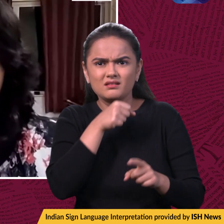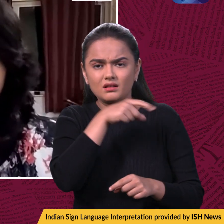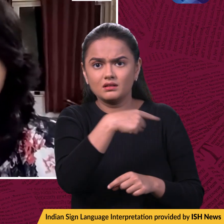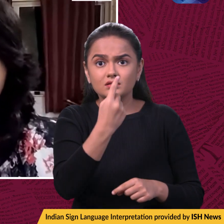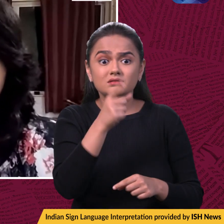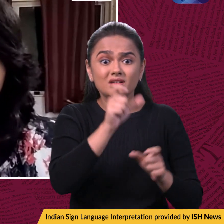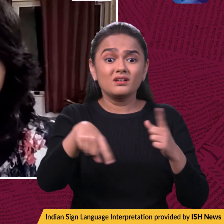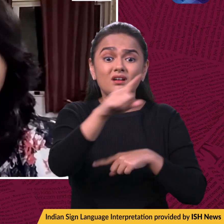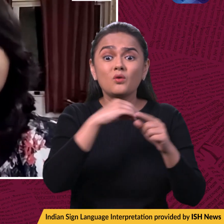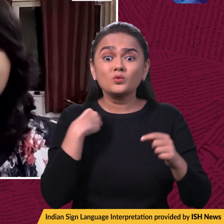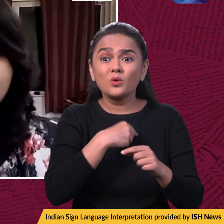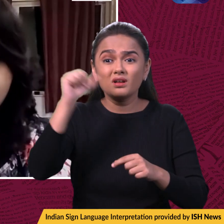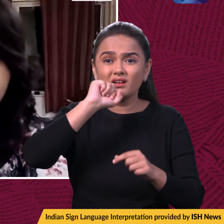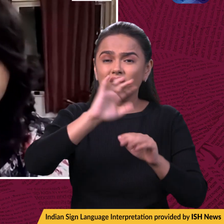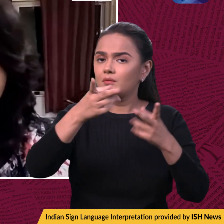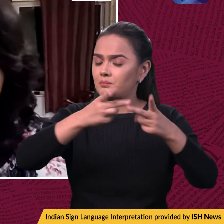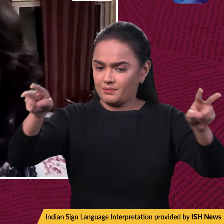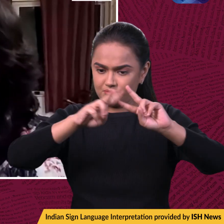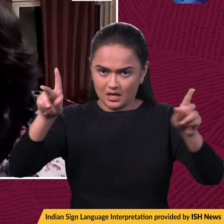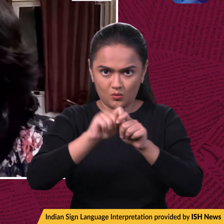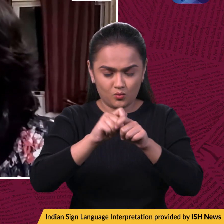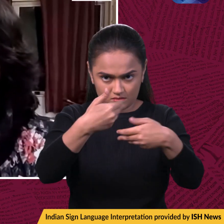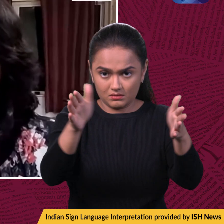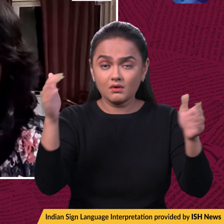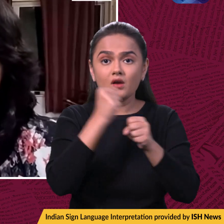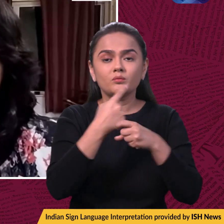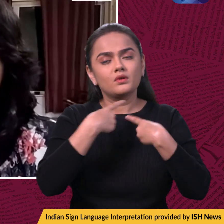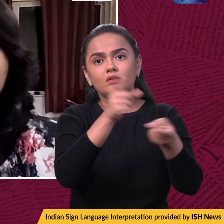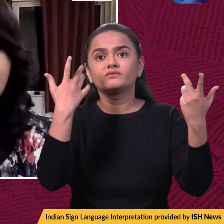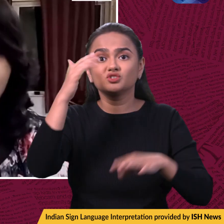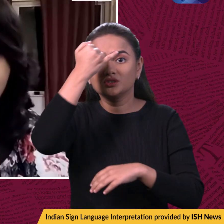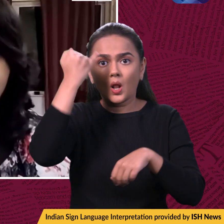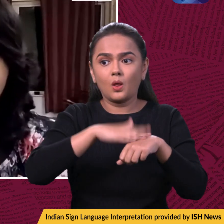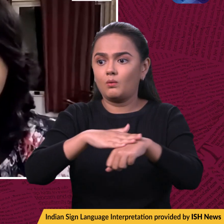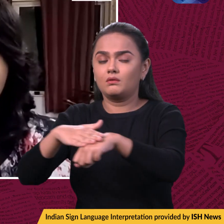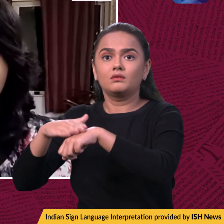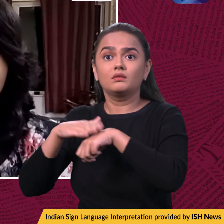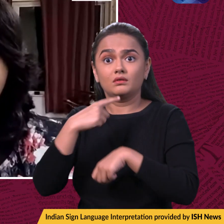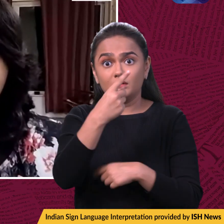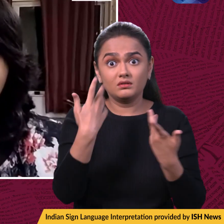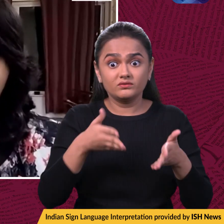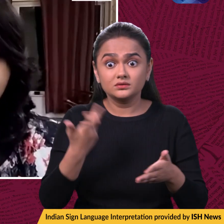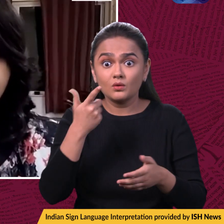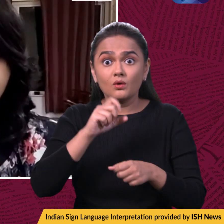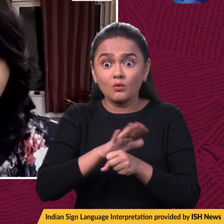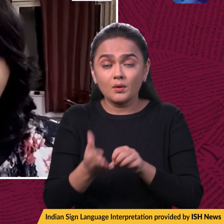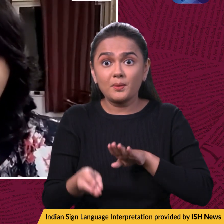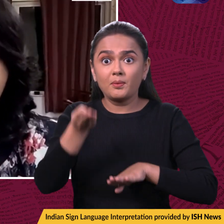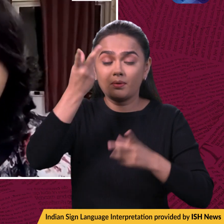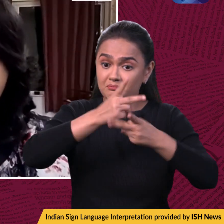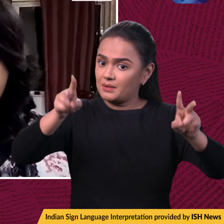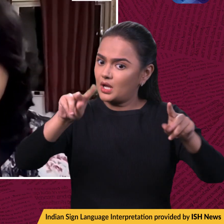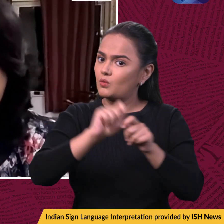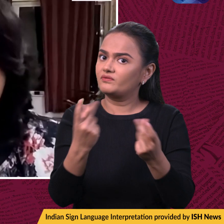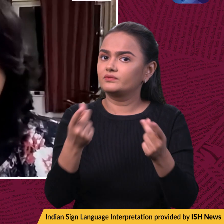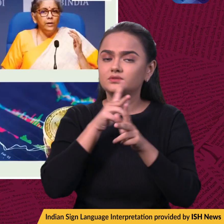directed protesting resident doctors to resume their duties as the government has issued a yellow alert amid the rise in COVID cases